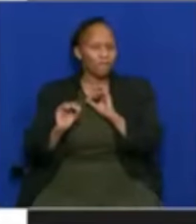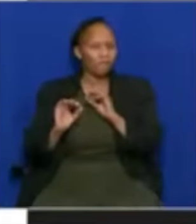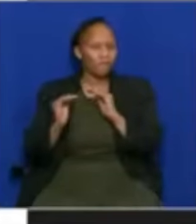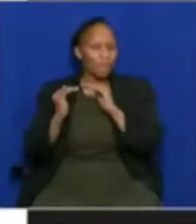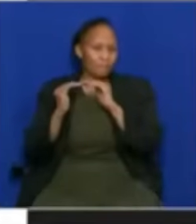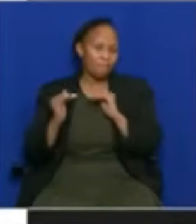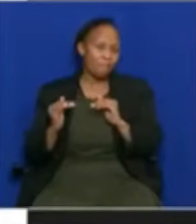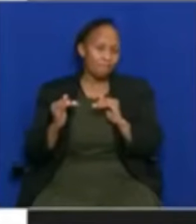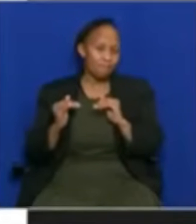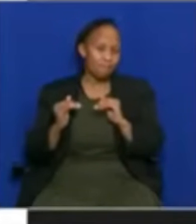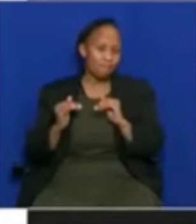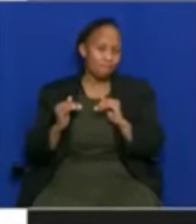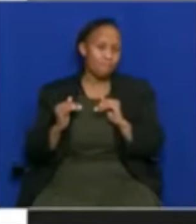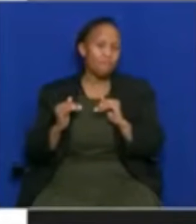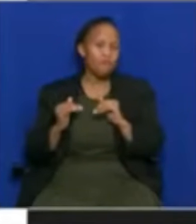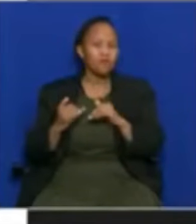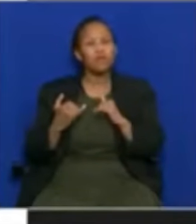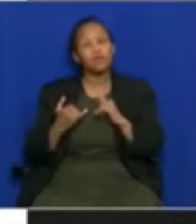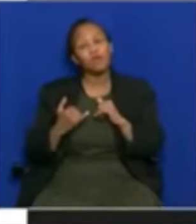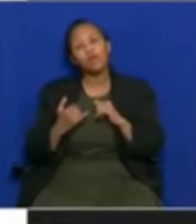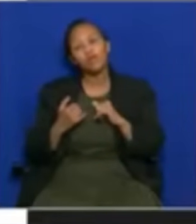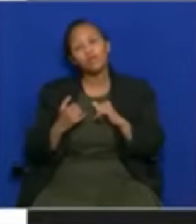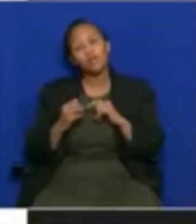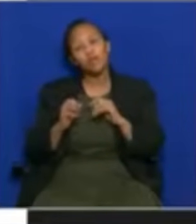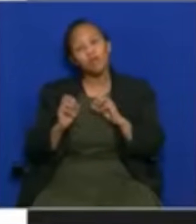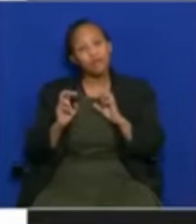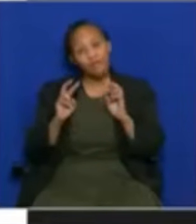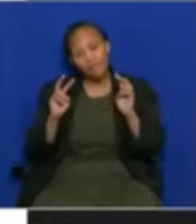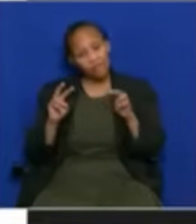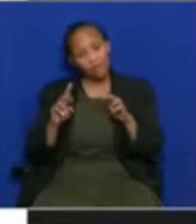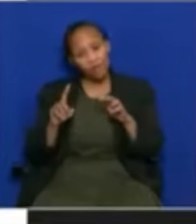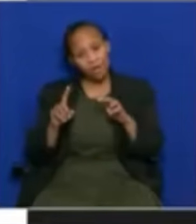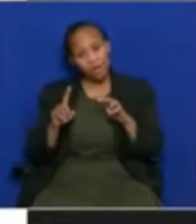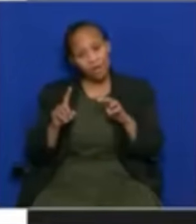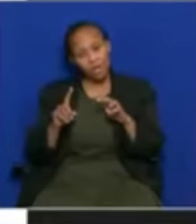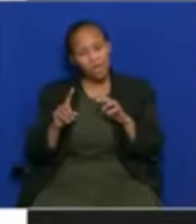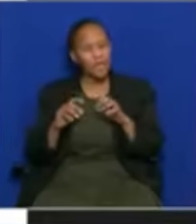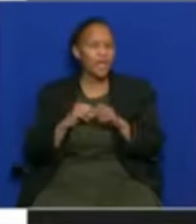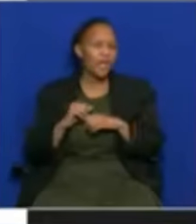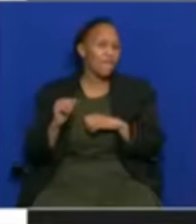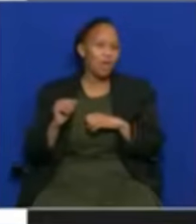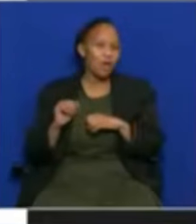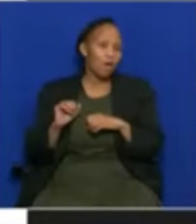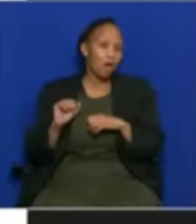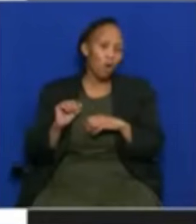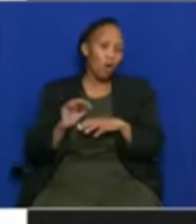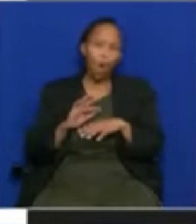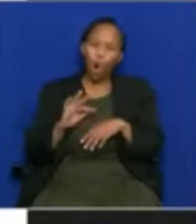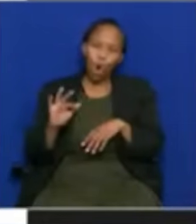objectively viewed, they did not. Not all 5 met the requirements.